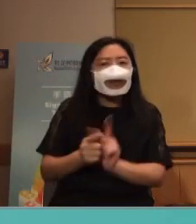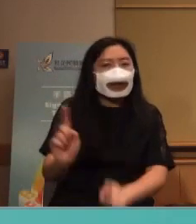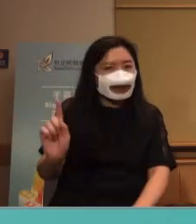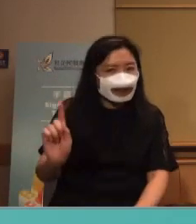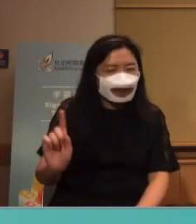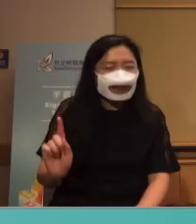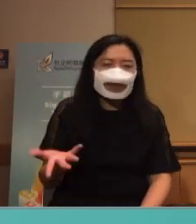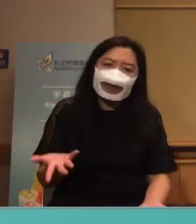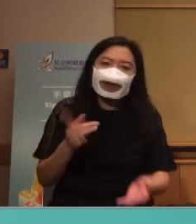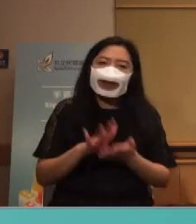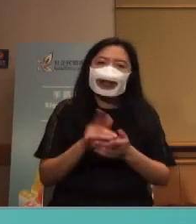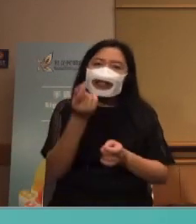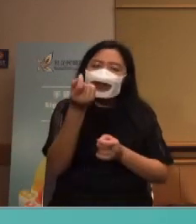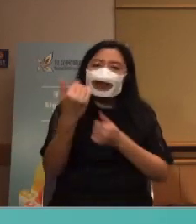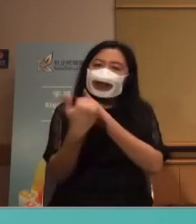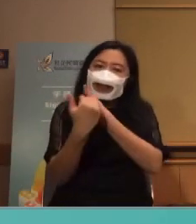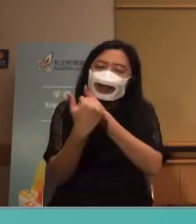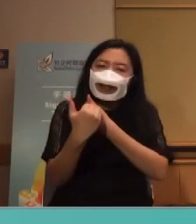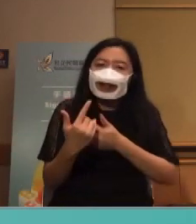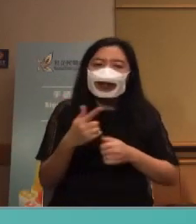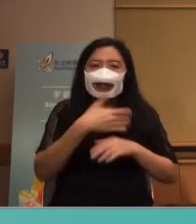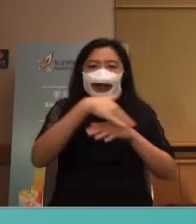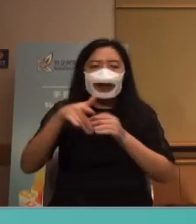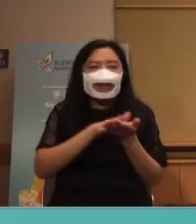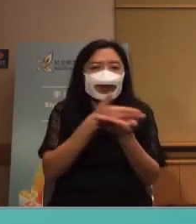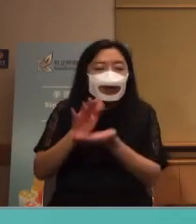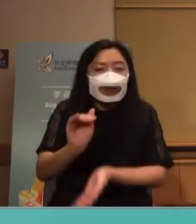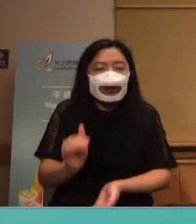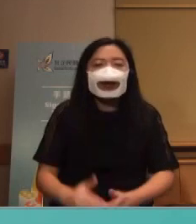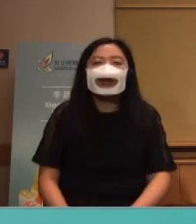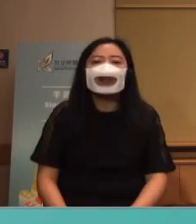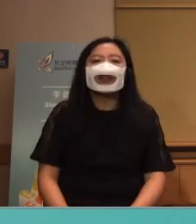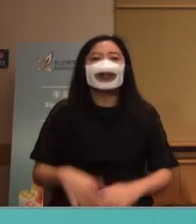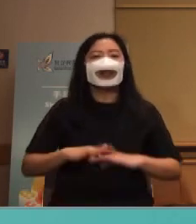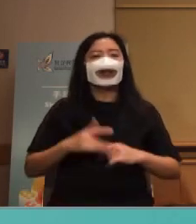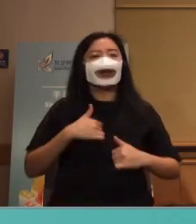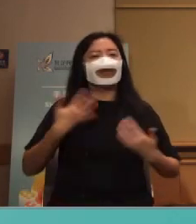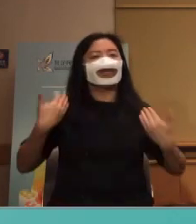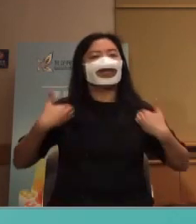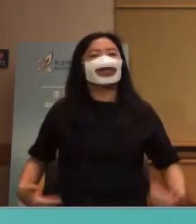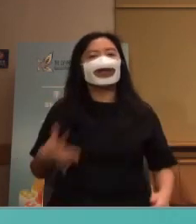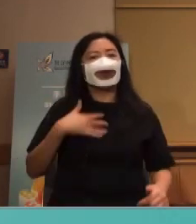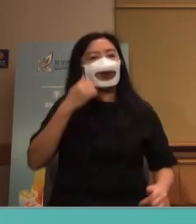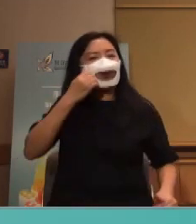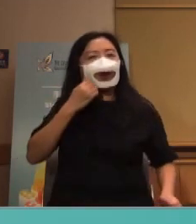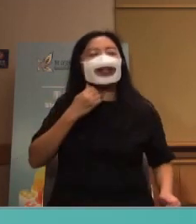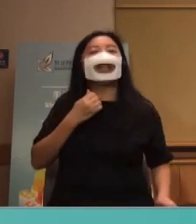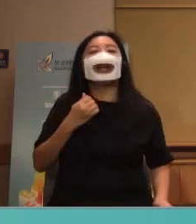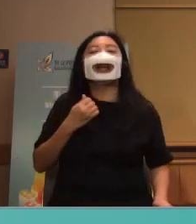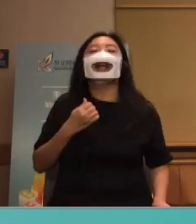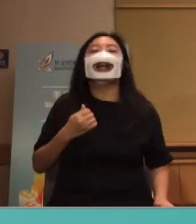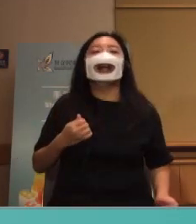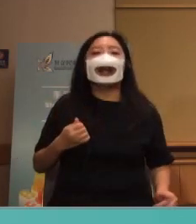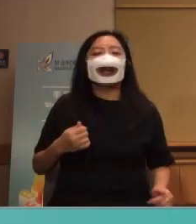other people in our society? As a senior people here, yeah, I would share